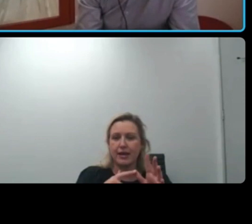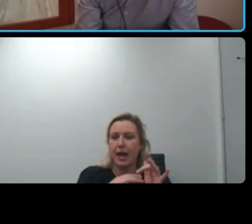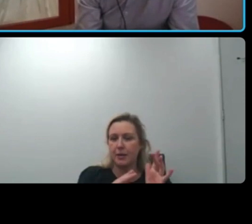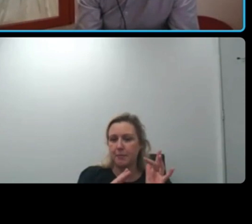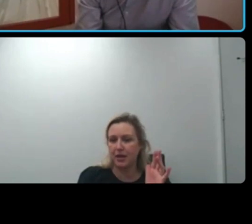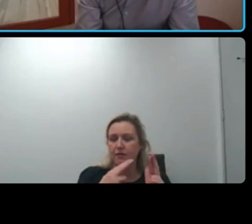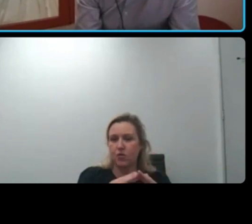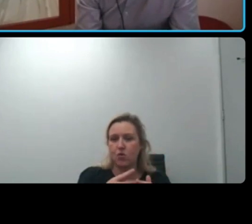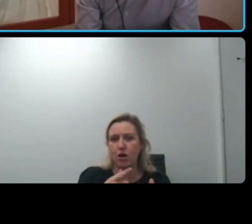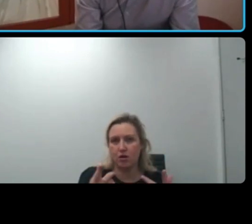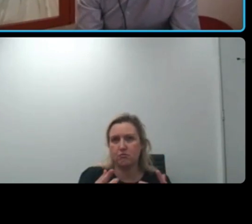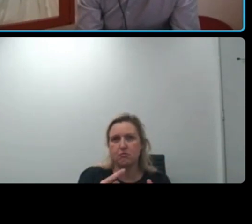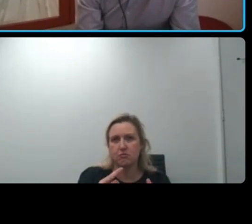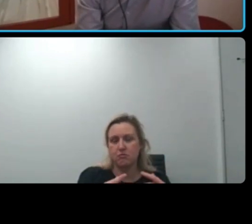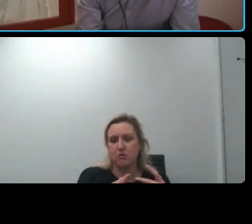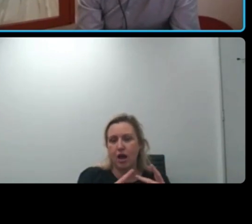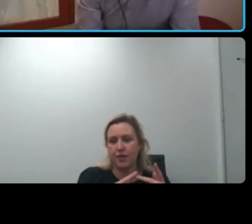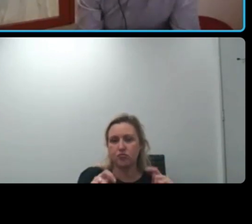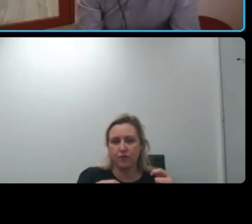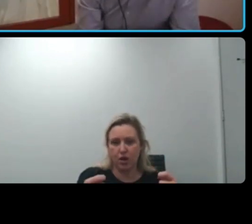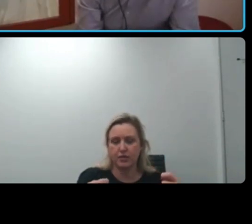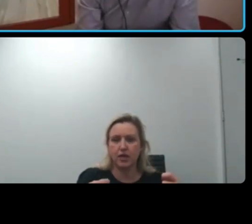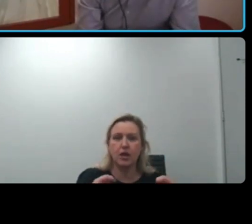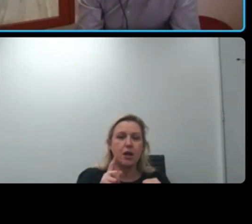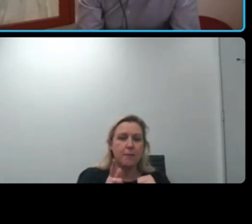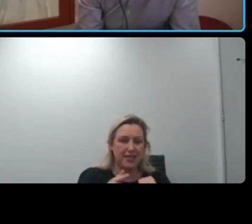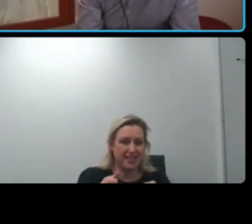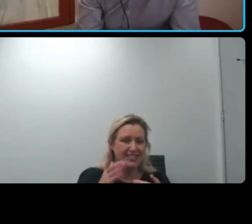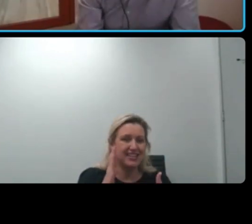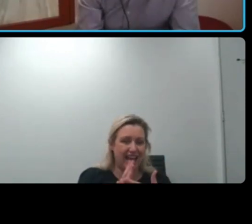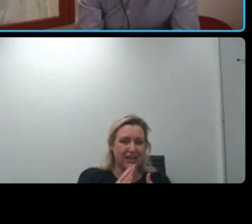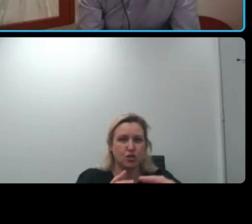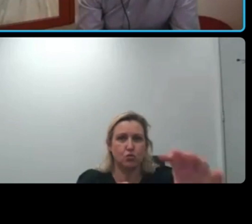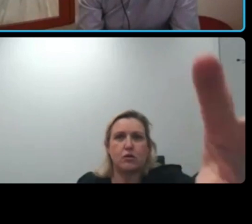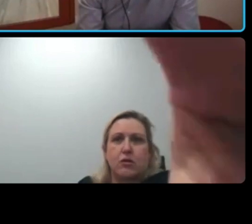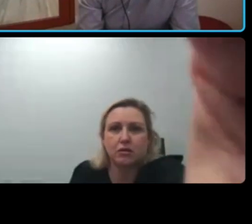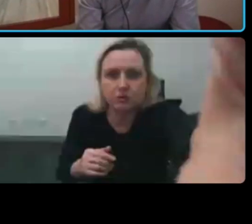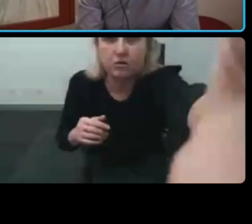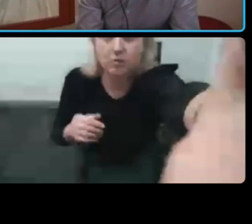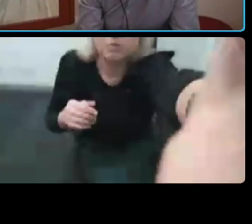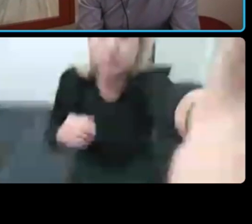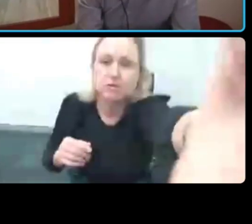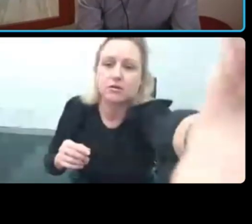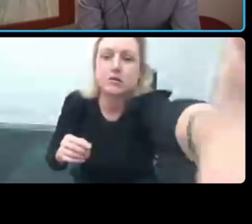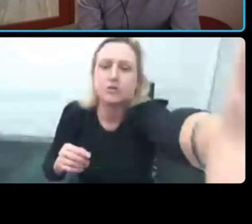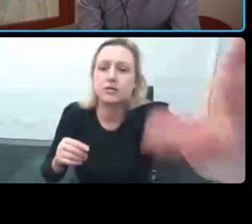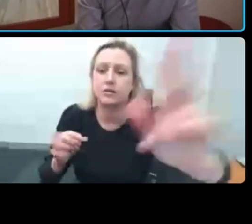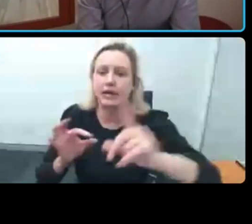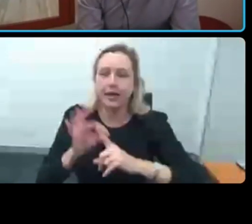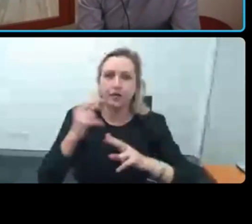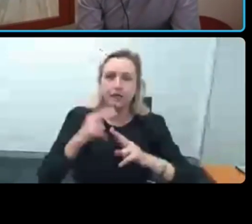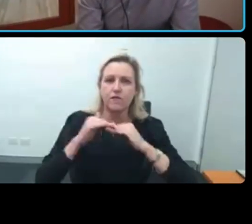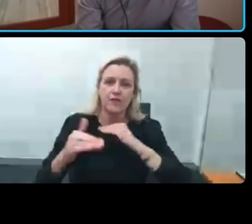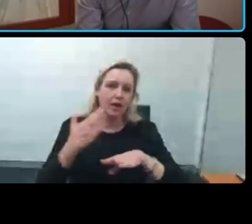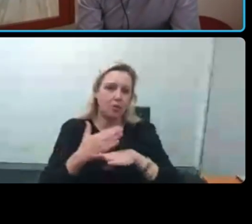affected provider. Now we'll say that it is the actual increase to the Fair Work Commission costs,